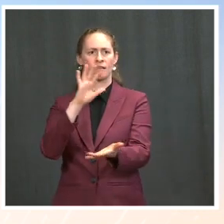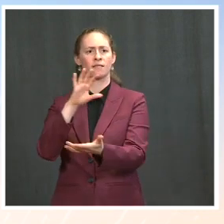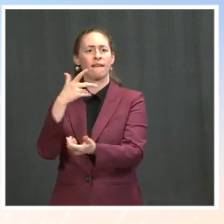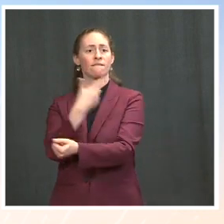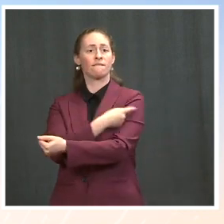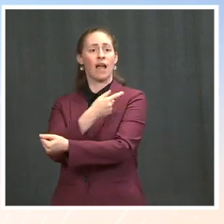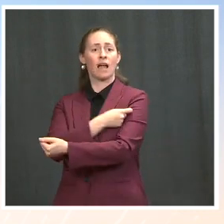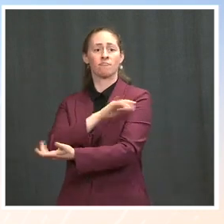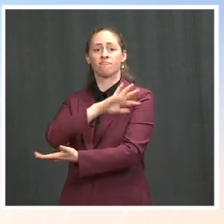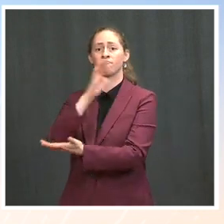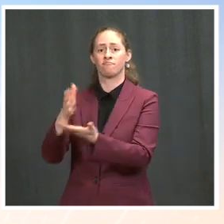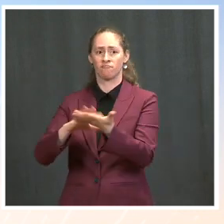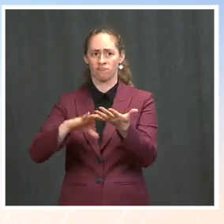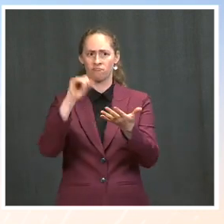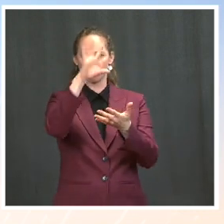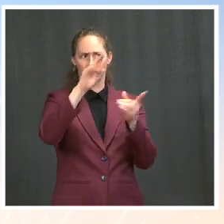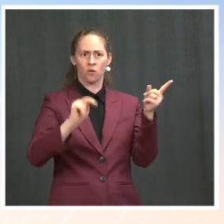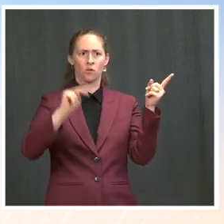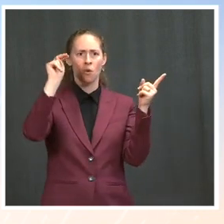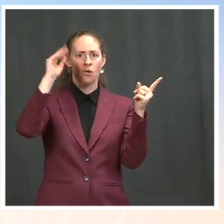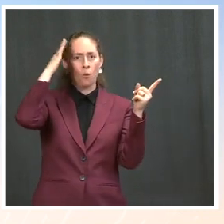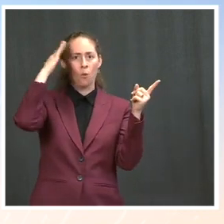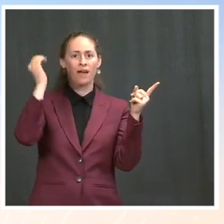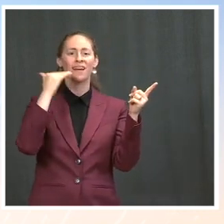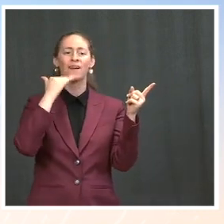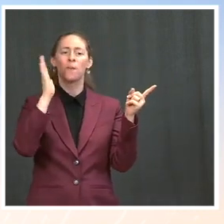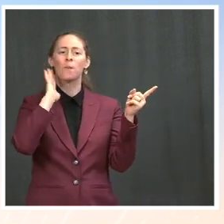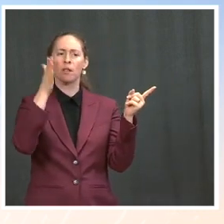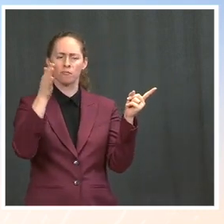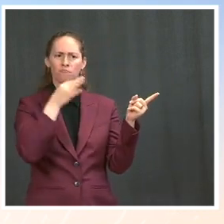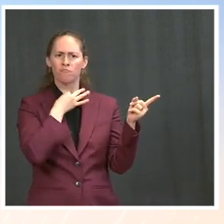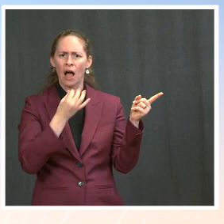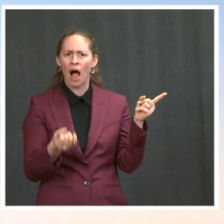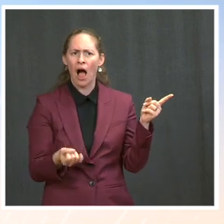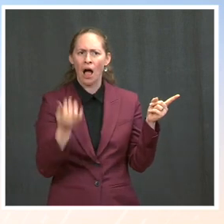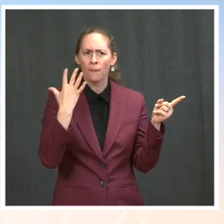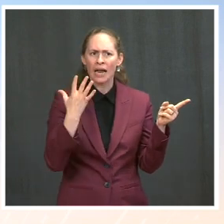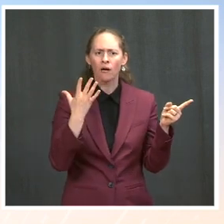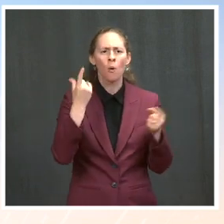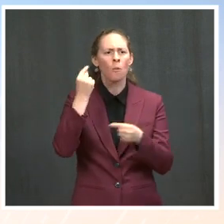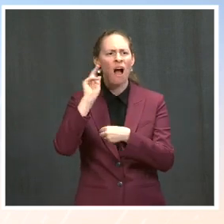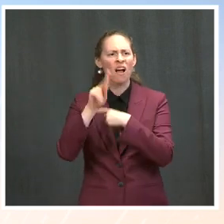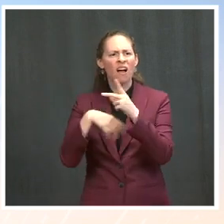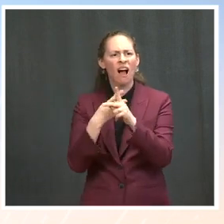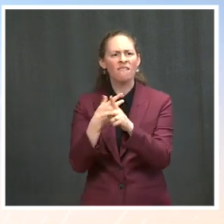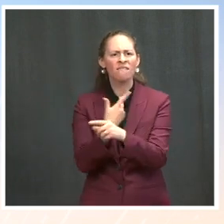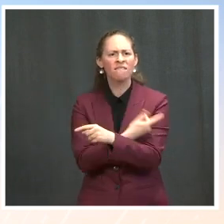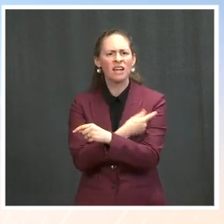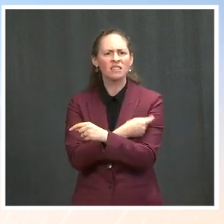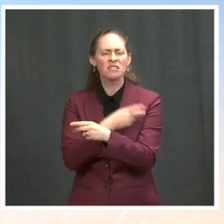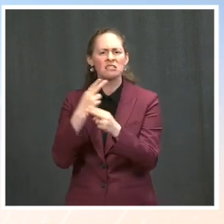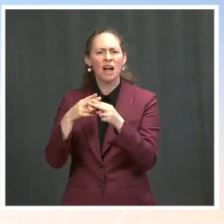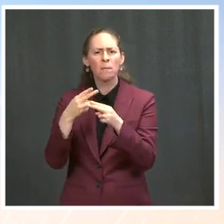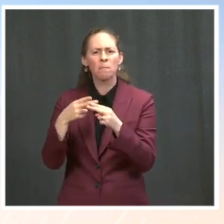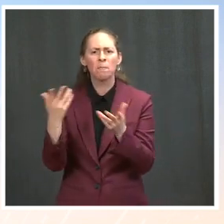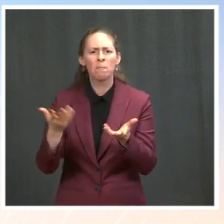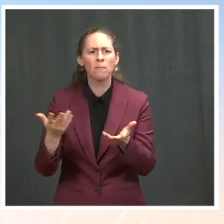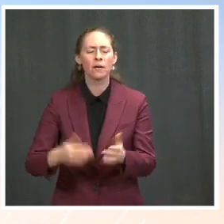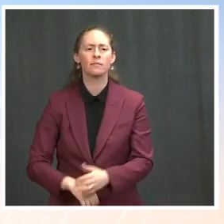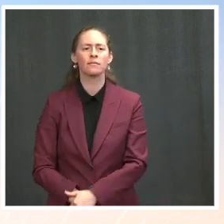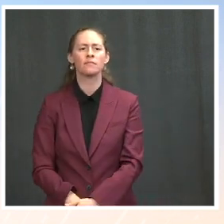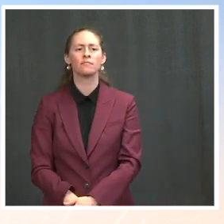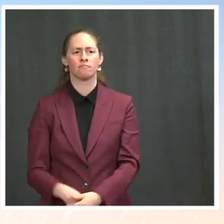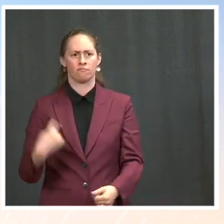doses and what kind of vaccine are we going to provide to North Korea? Well, we announced that we would